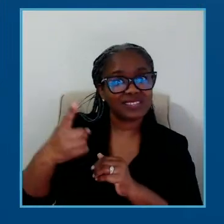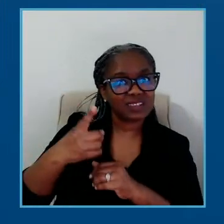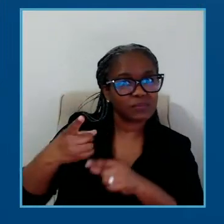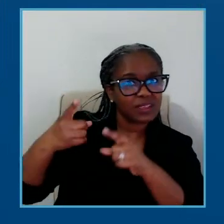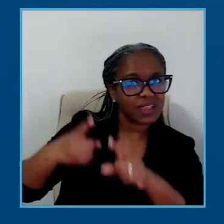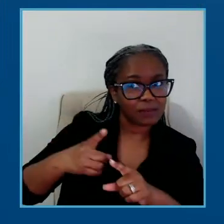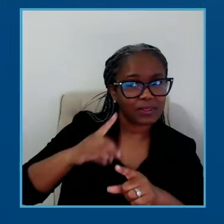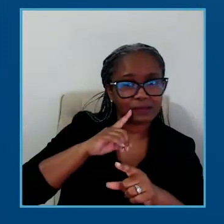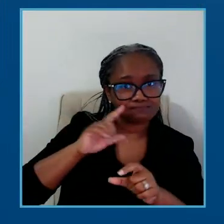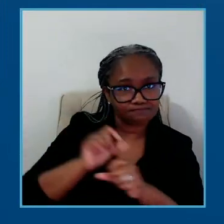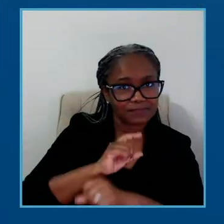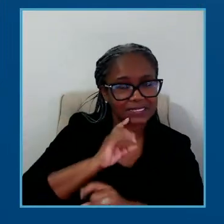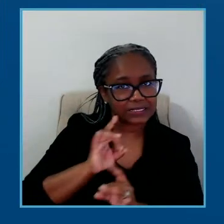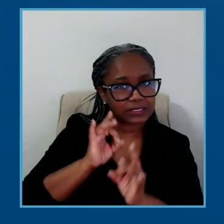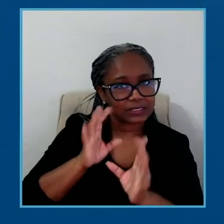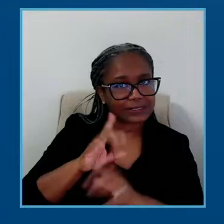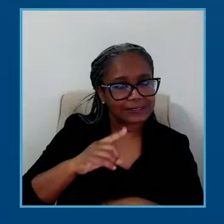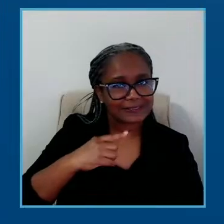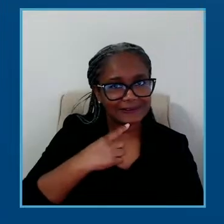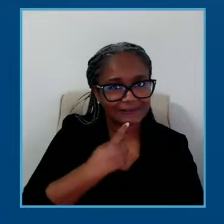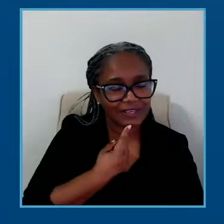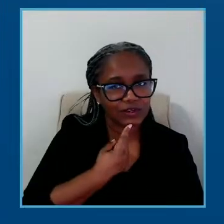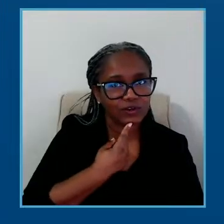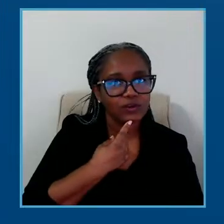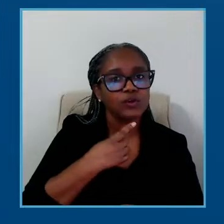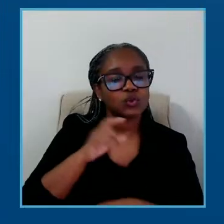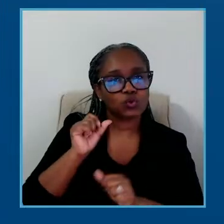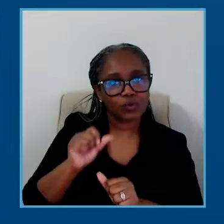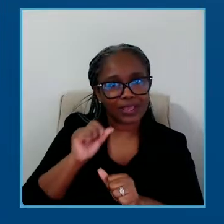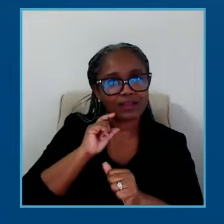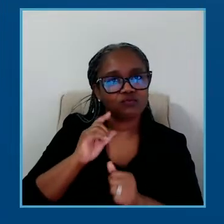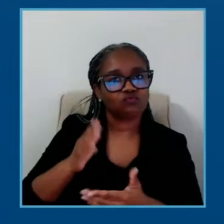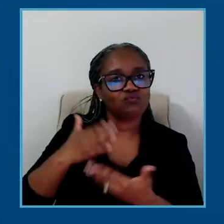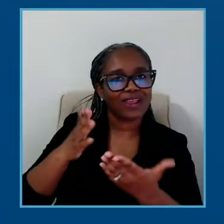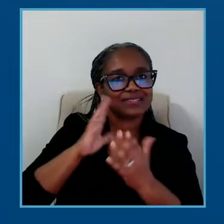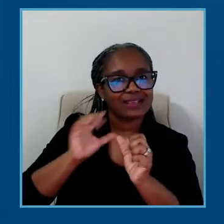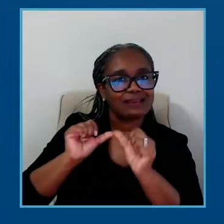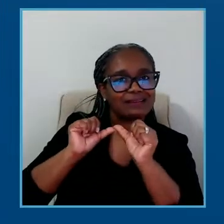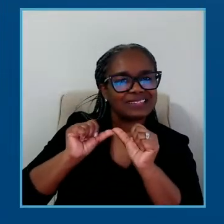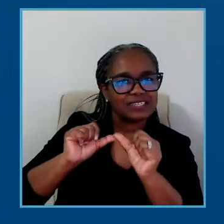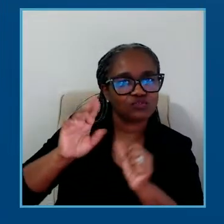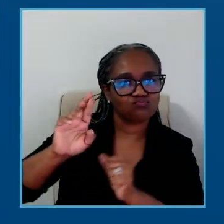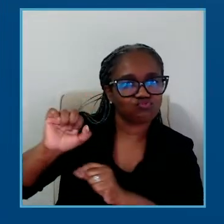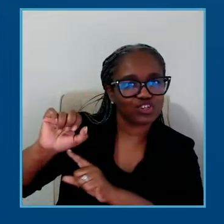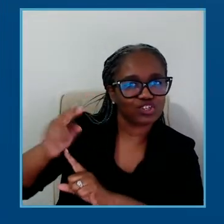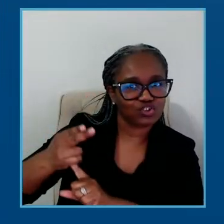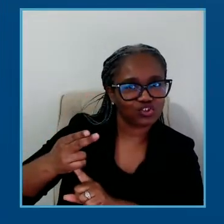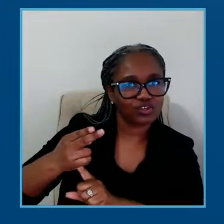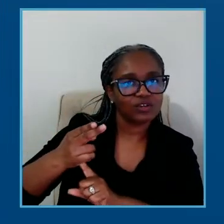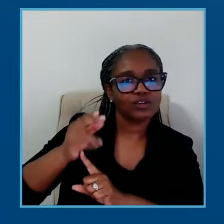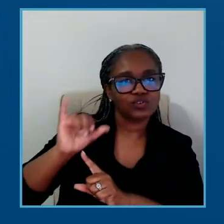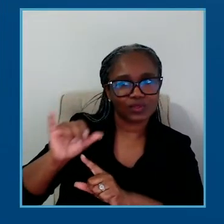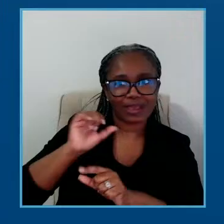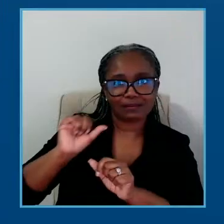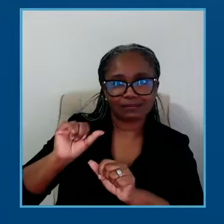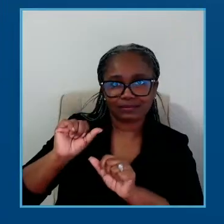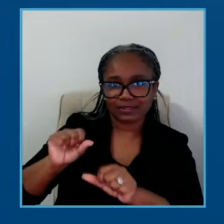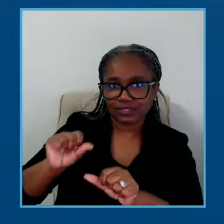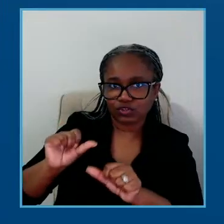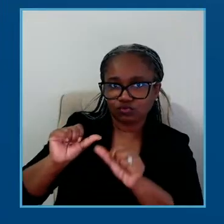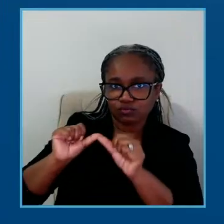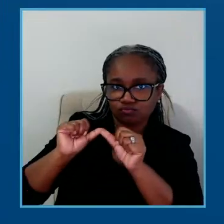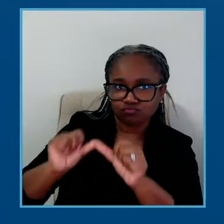called continuing breaches, so that the action taken is null and void. And in these cases, an objection can be raised at a later